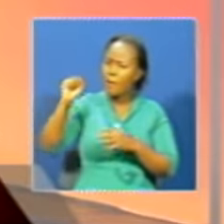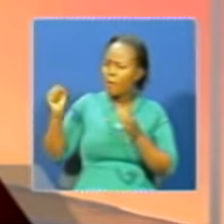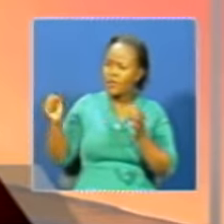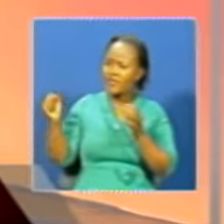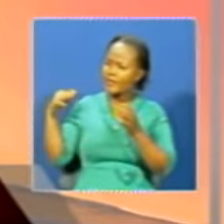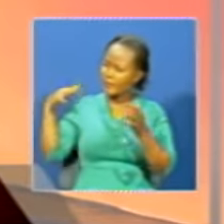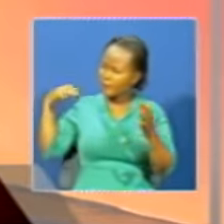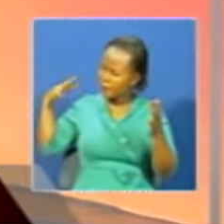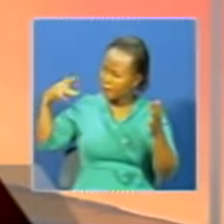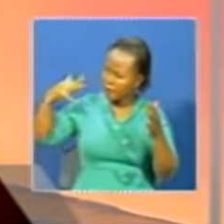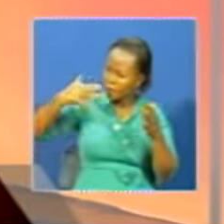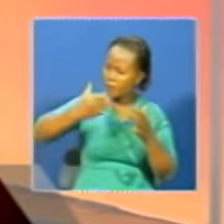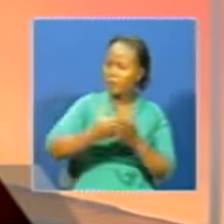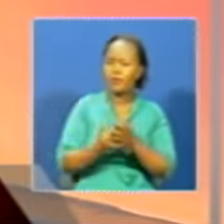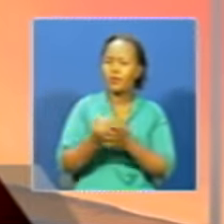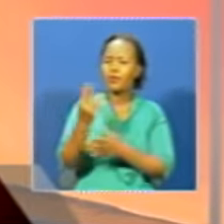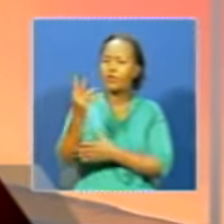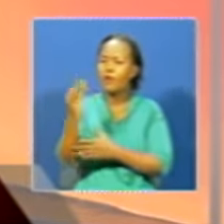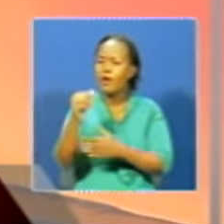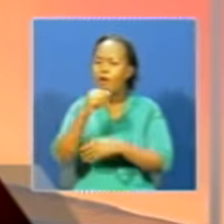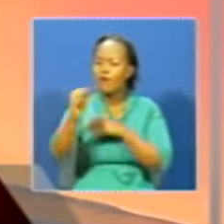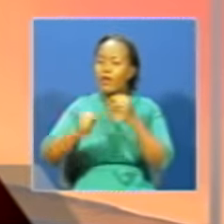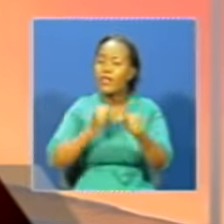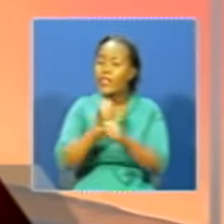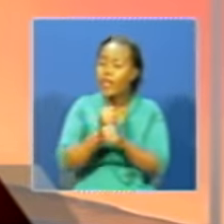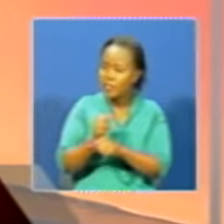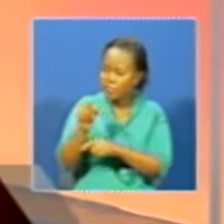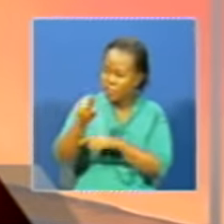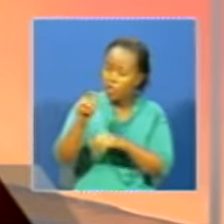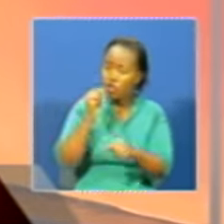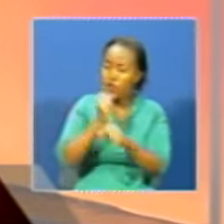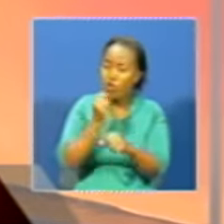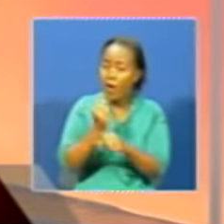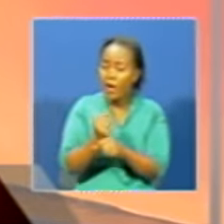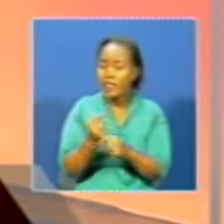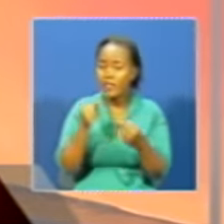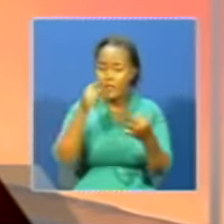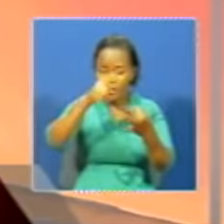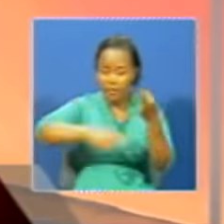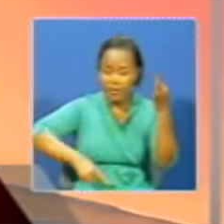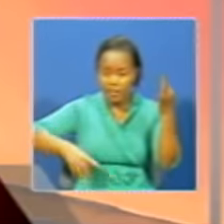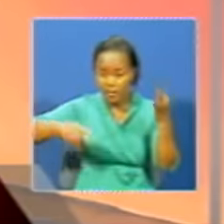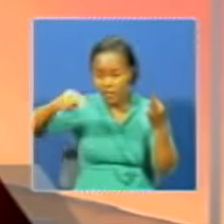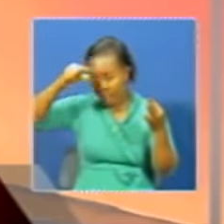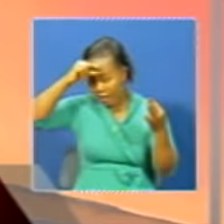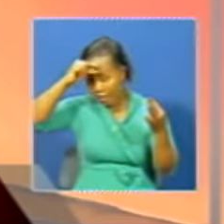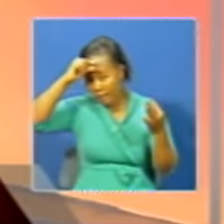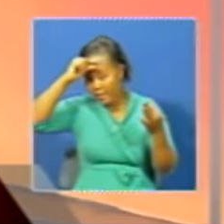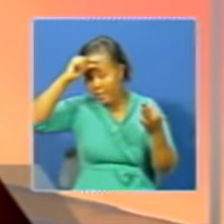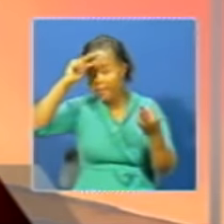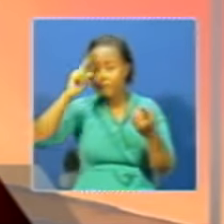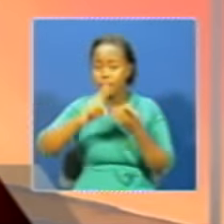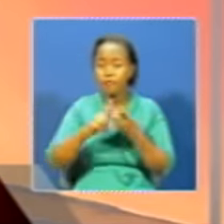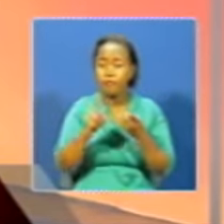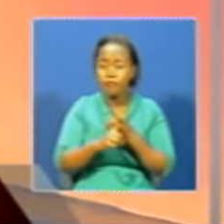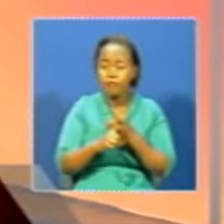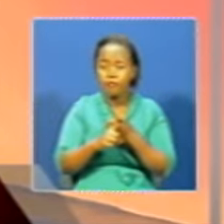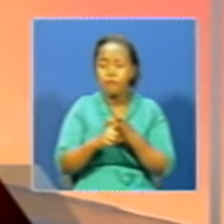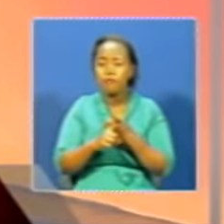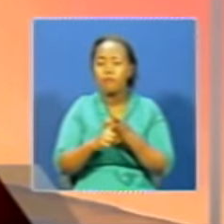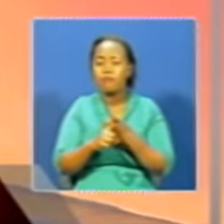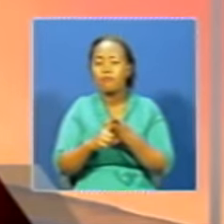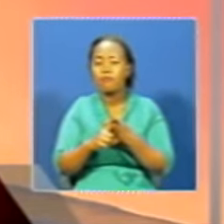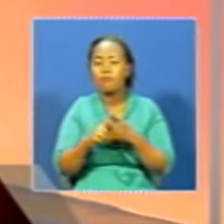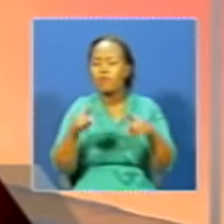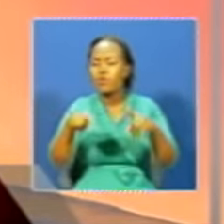think, 4 decades. And you have served in 3 administrations. You've had some wins. You've had